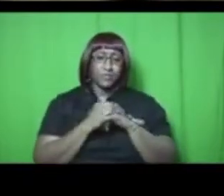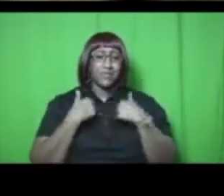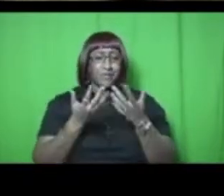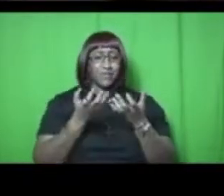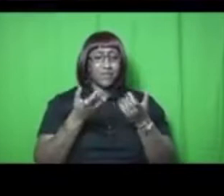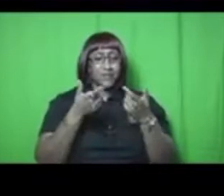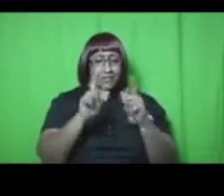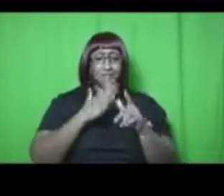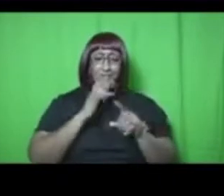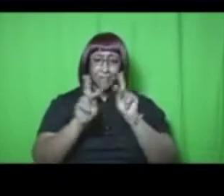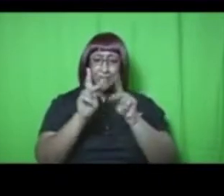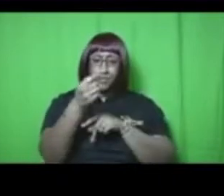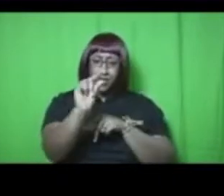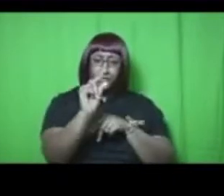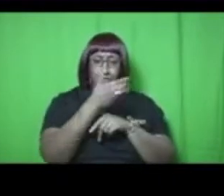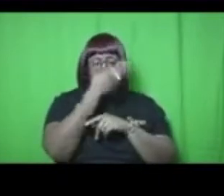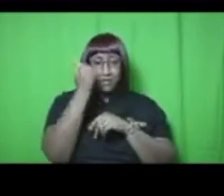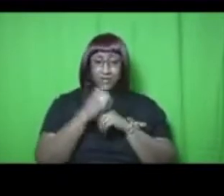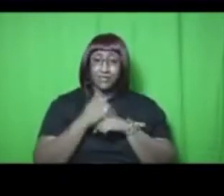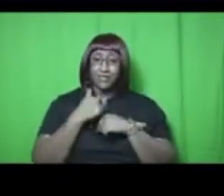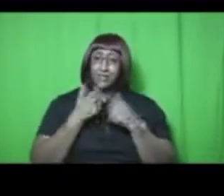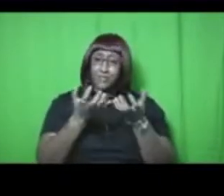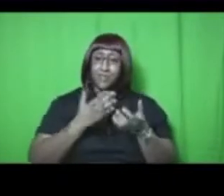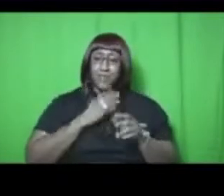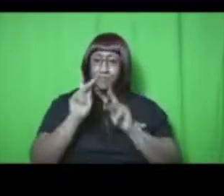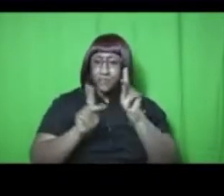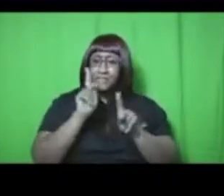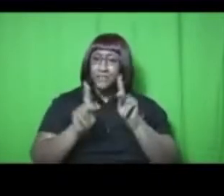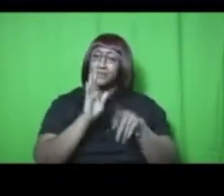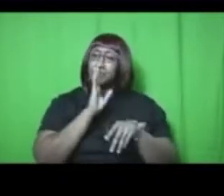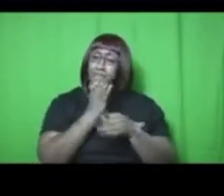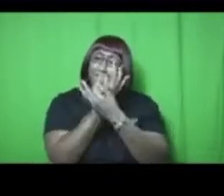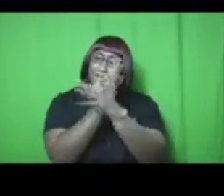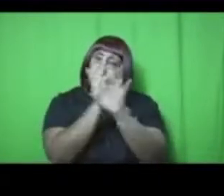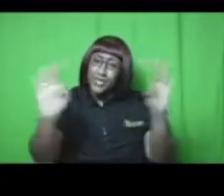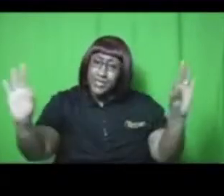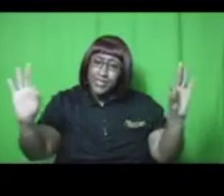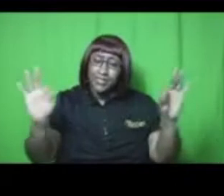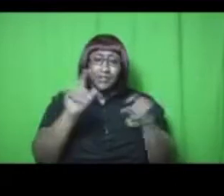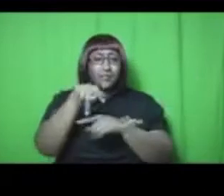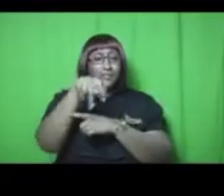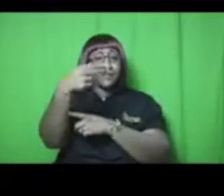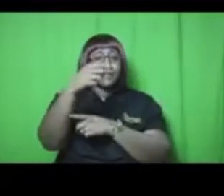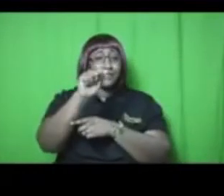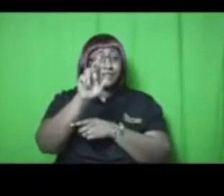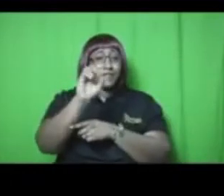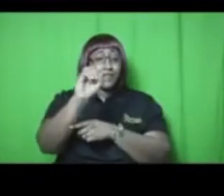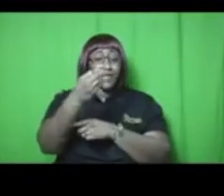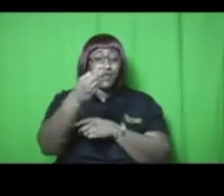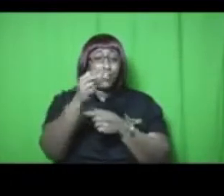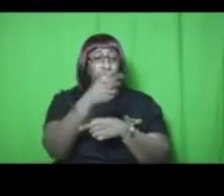I want to let my people go because I want my people to be free. But see what Pharaoh did to God's people